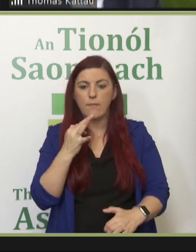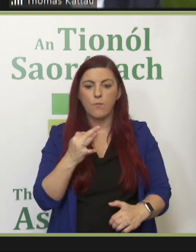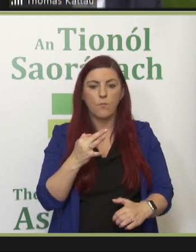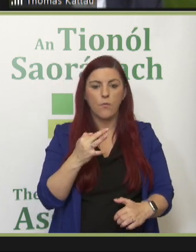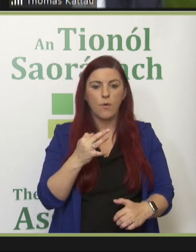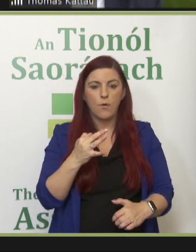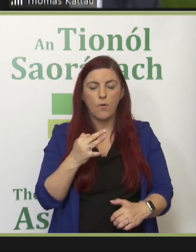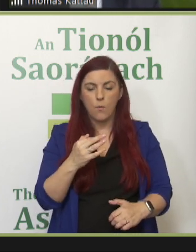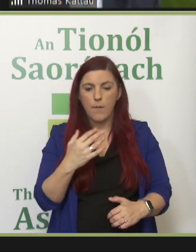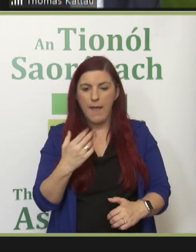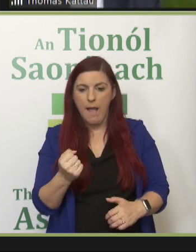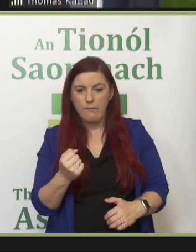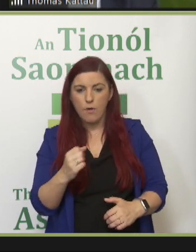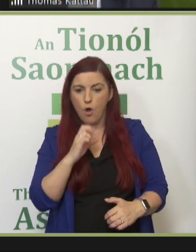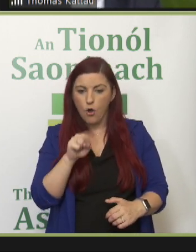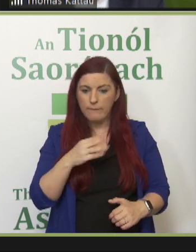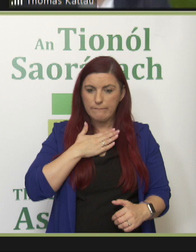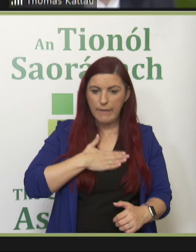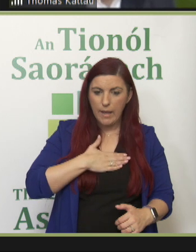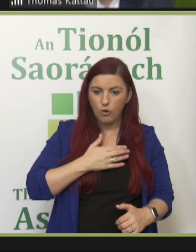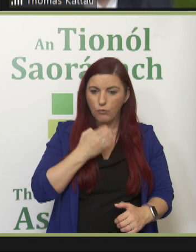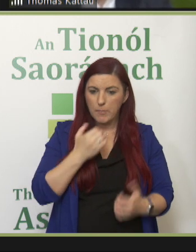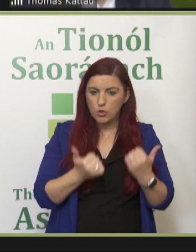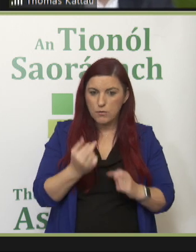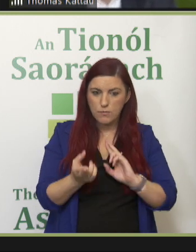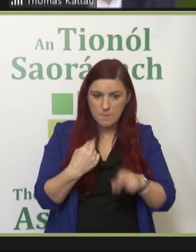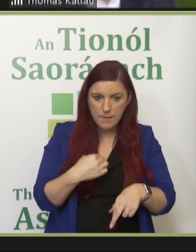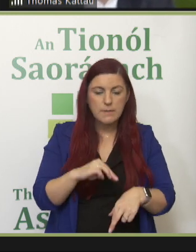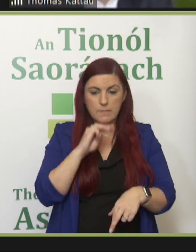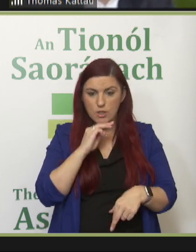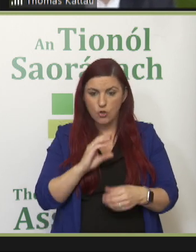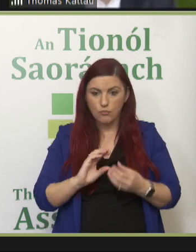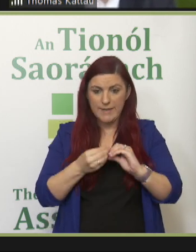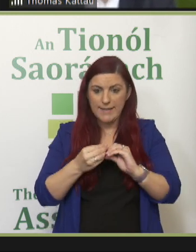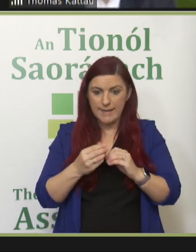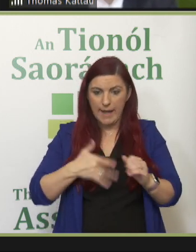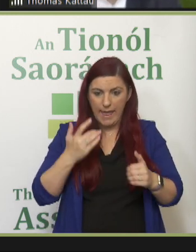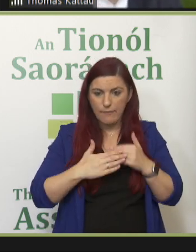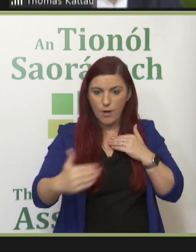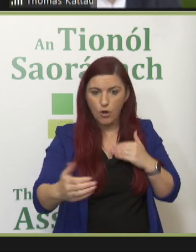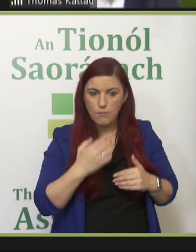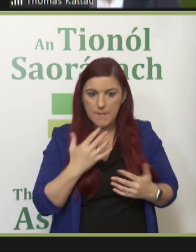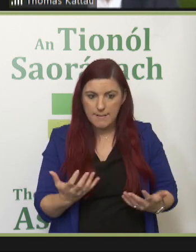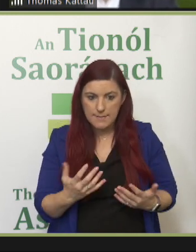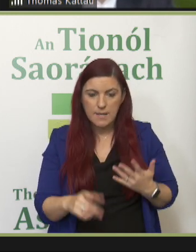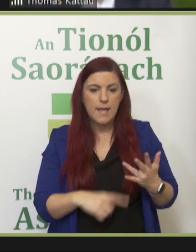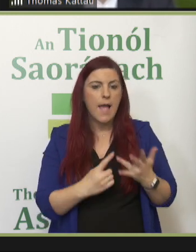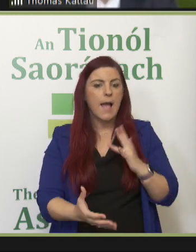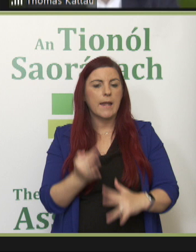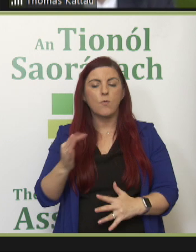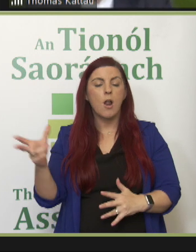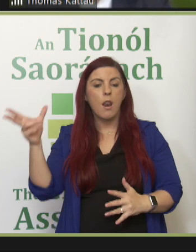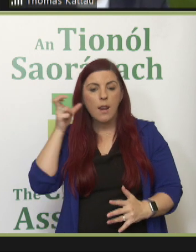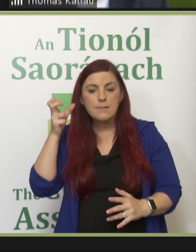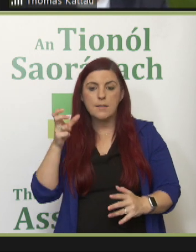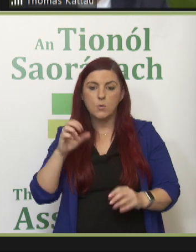responses, we are creating criminal careers and social outcasts. And if we don't listen to civil society, well, we will very often have inadequate